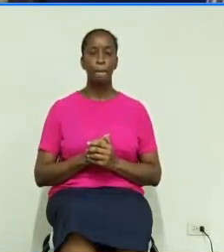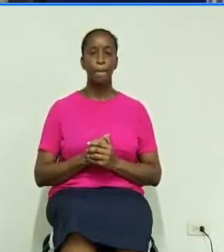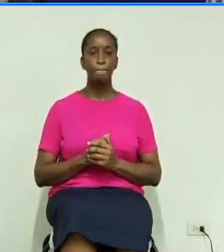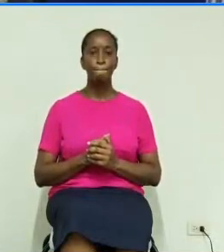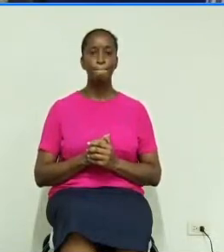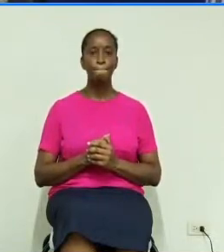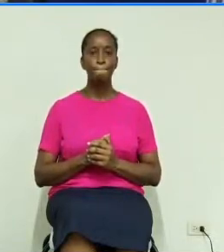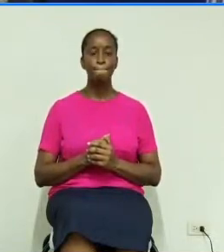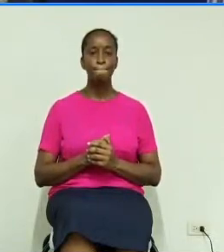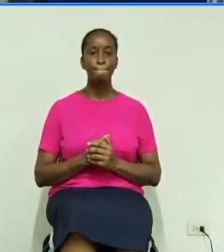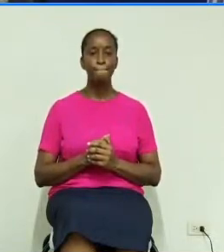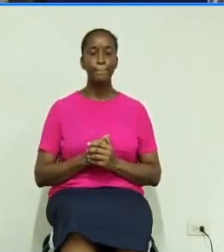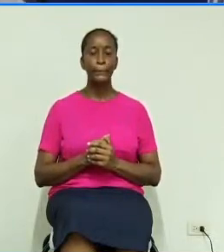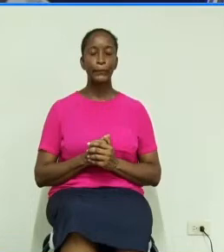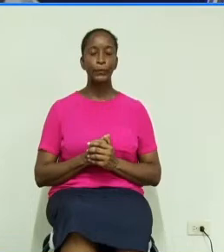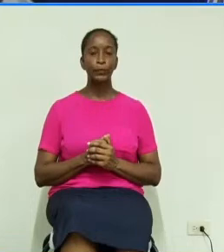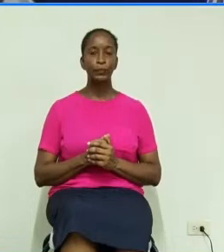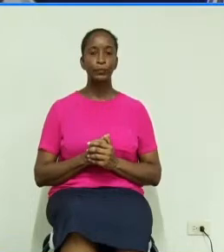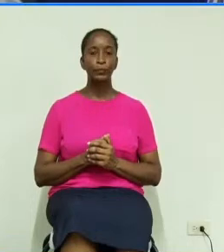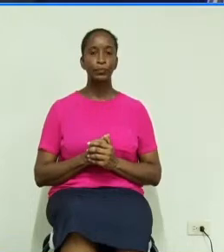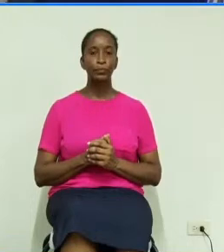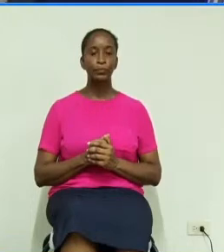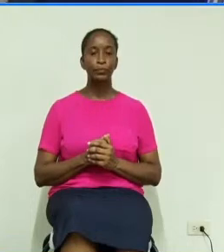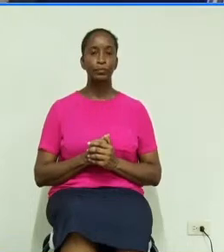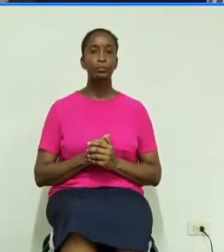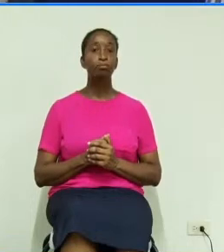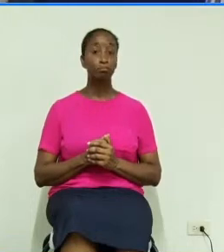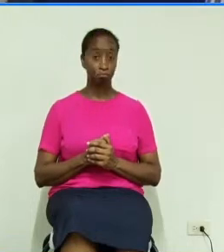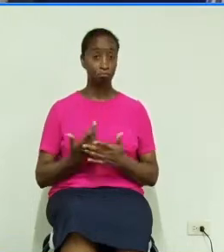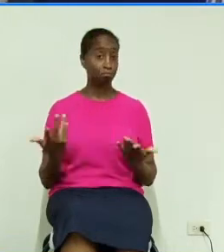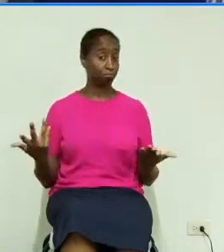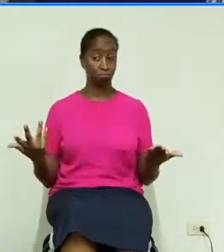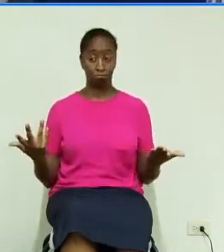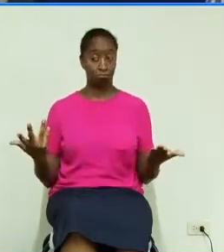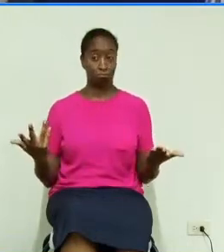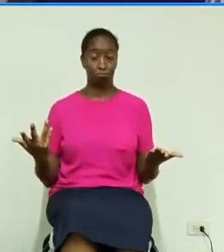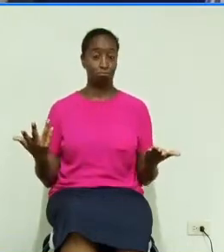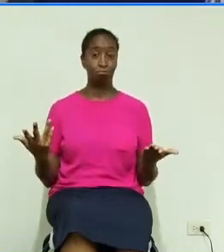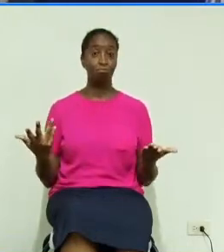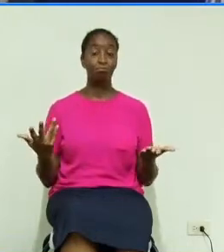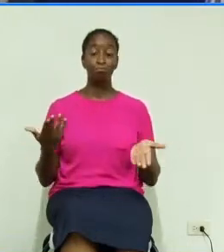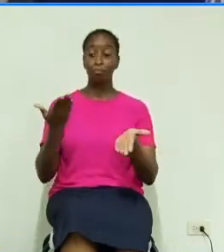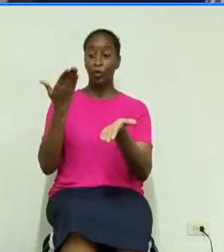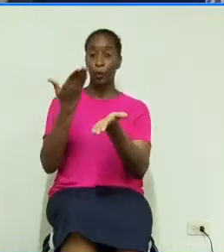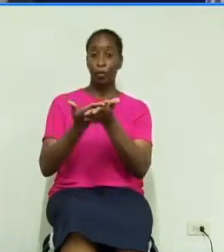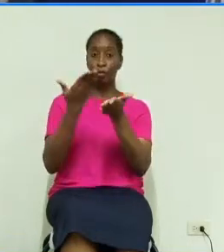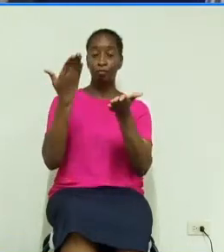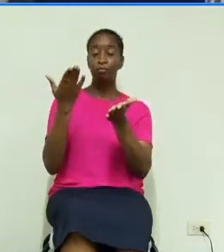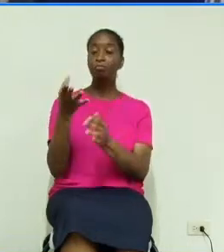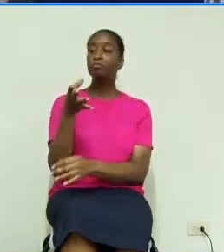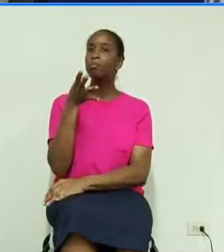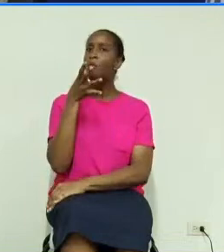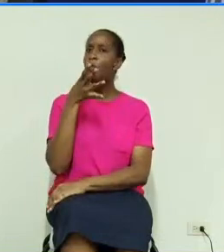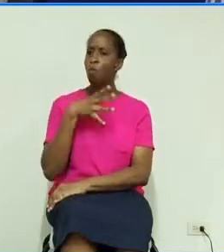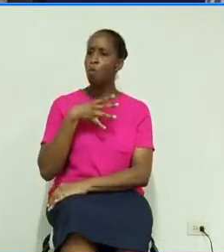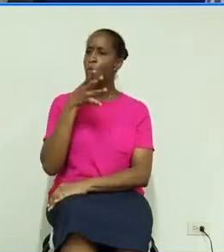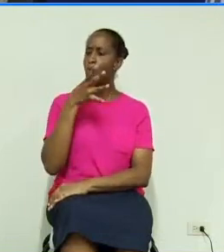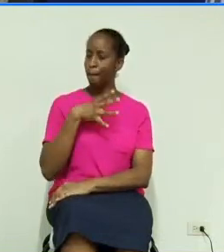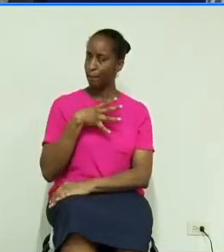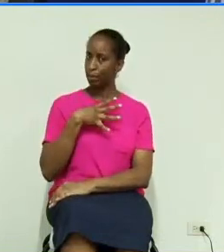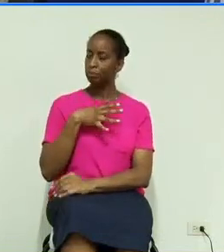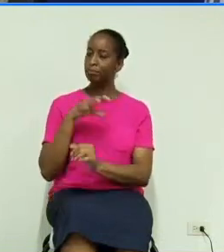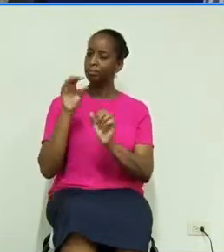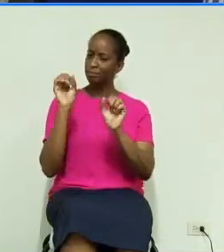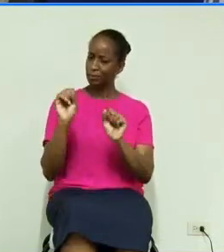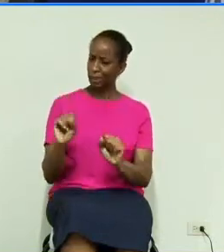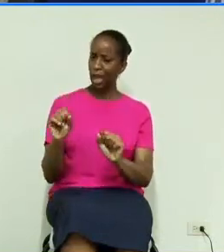demonstrated the capacity of our females, and that is not a secret. Our educational system continues to reflect